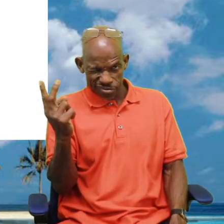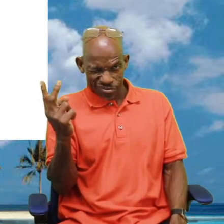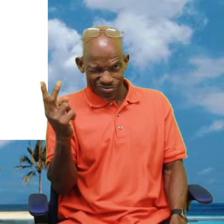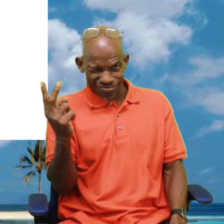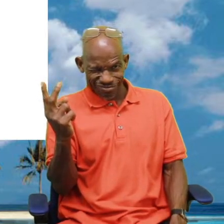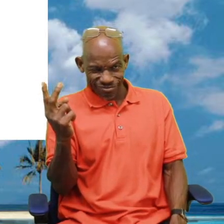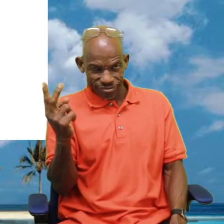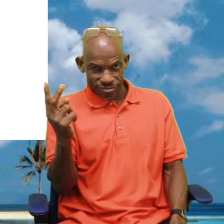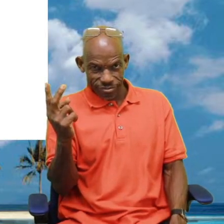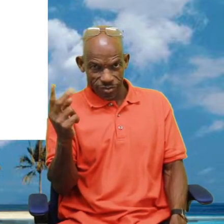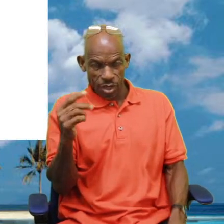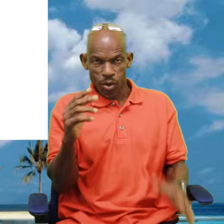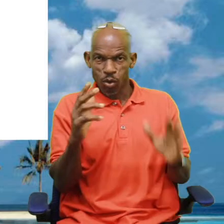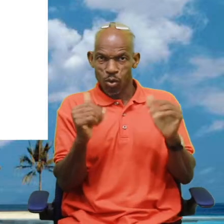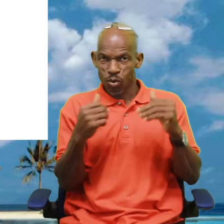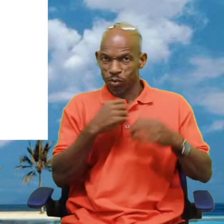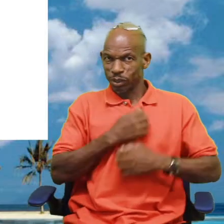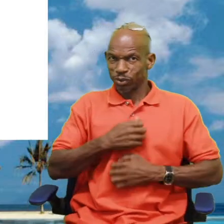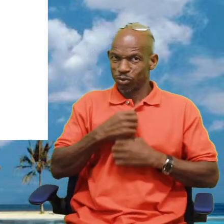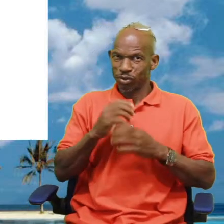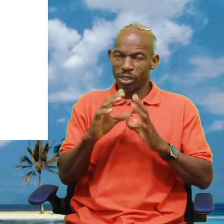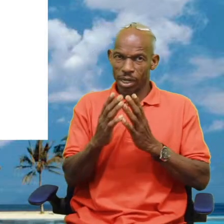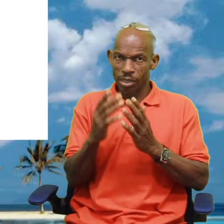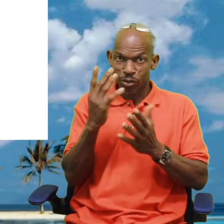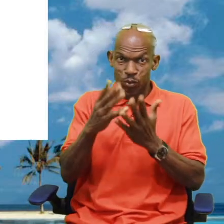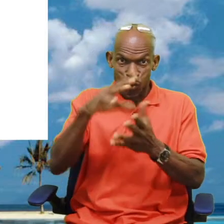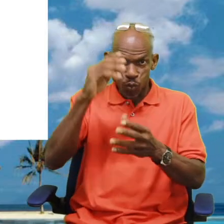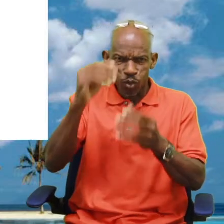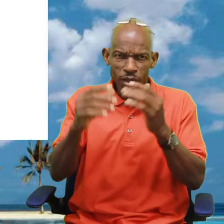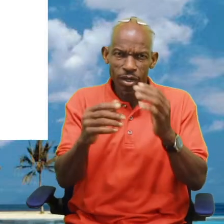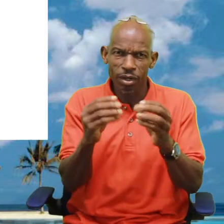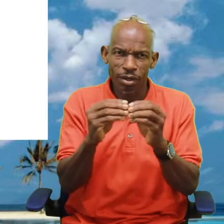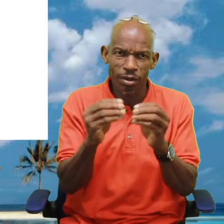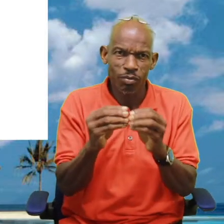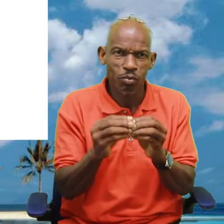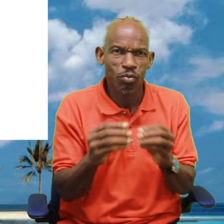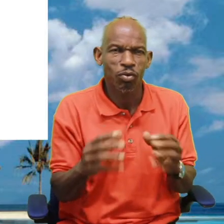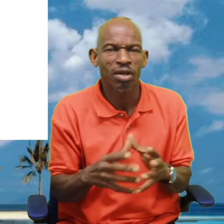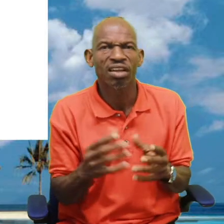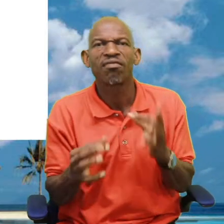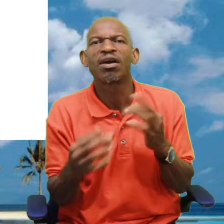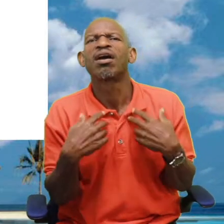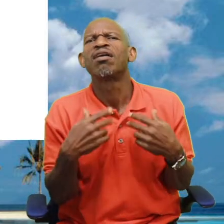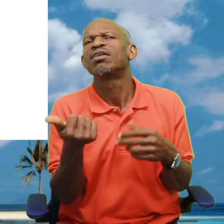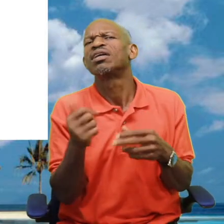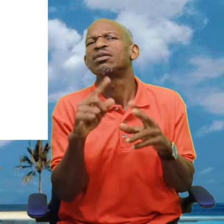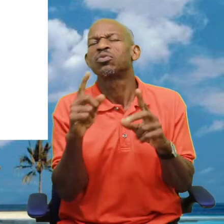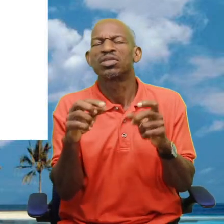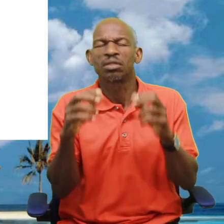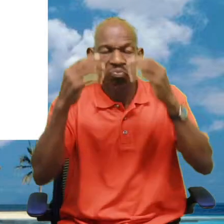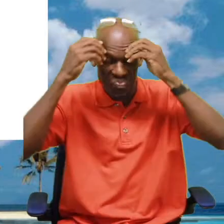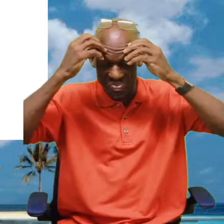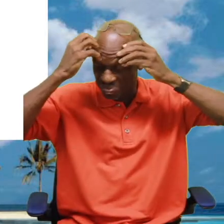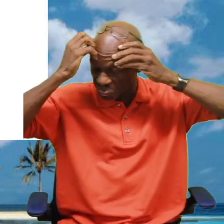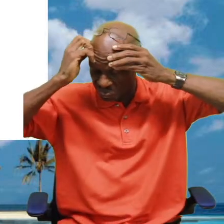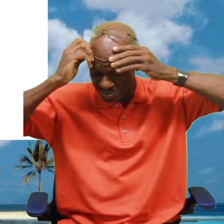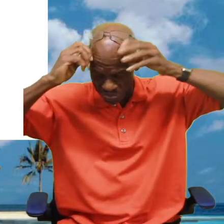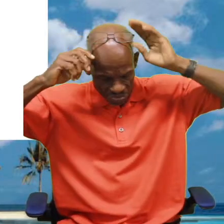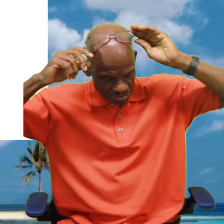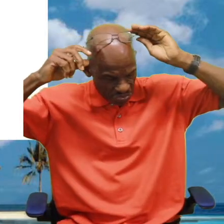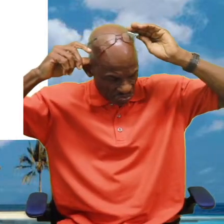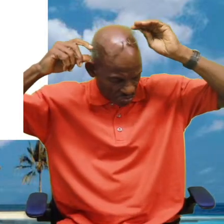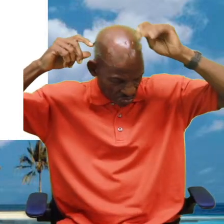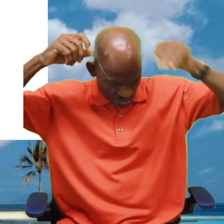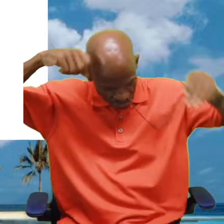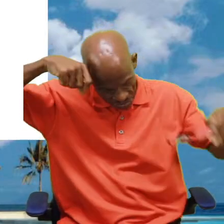Okay, I hope you all enjoyed the class today. All right, if you have any questions, anything you don't understand too well, you